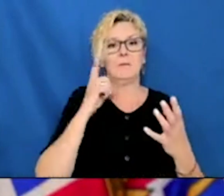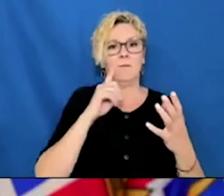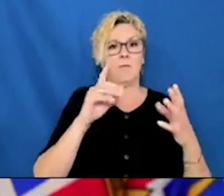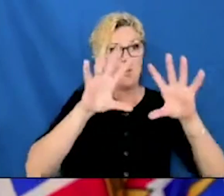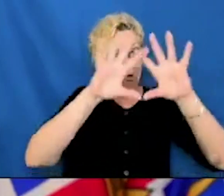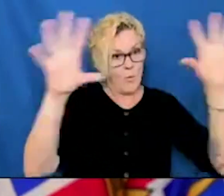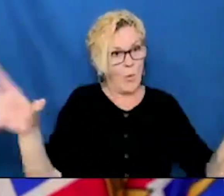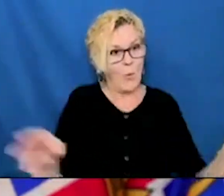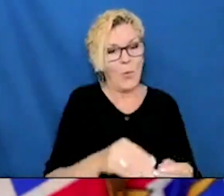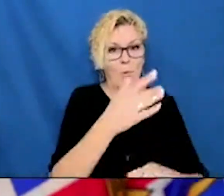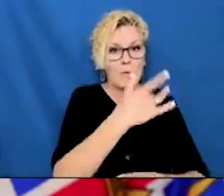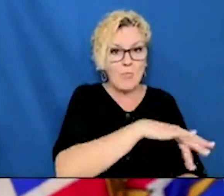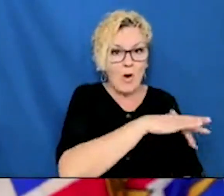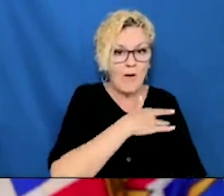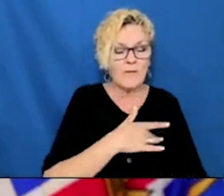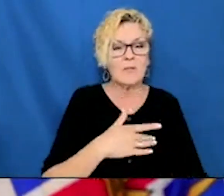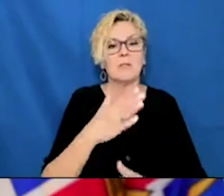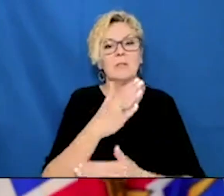data as well.